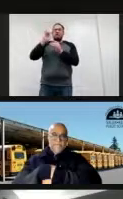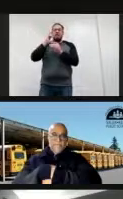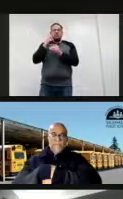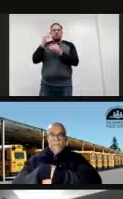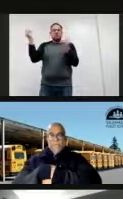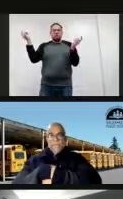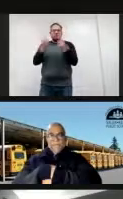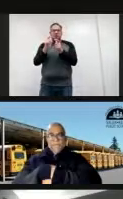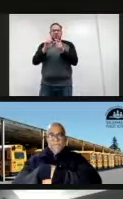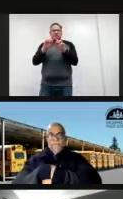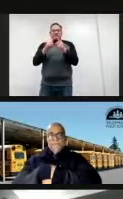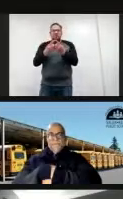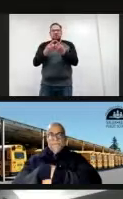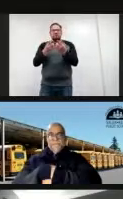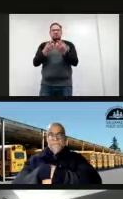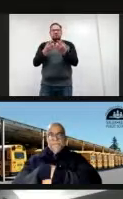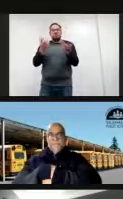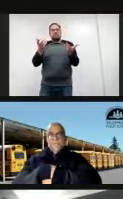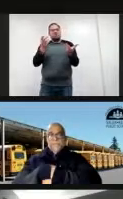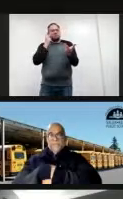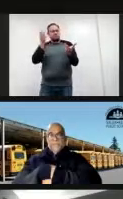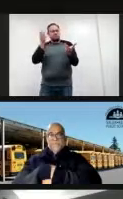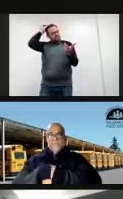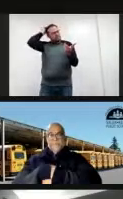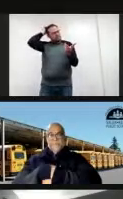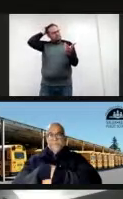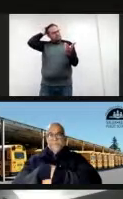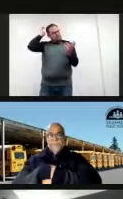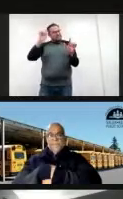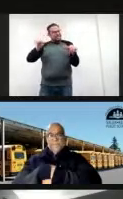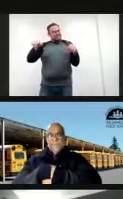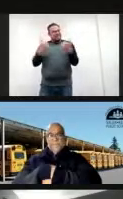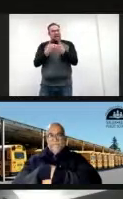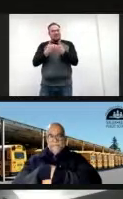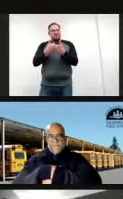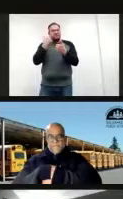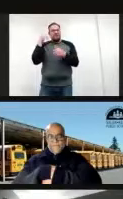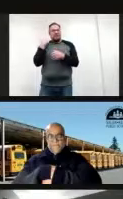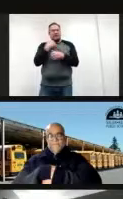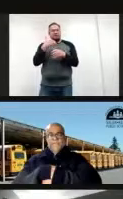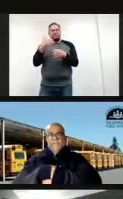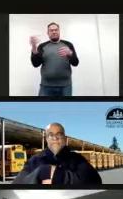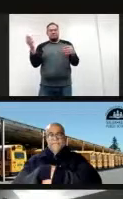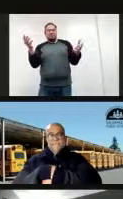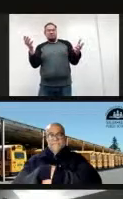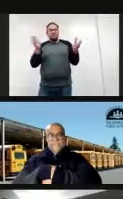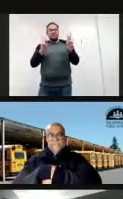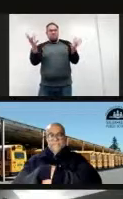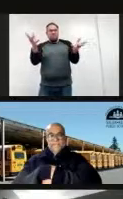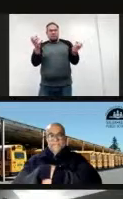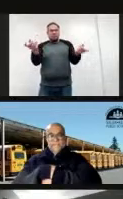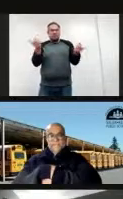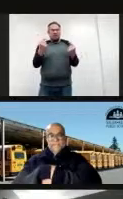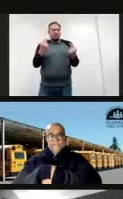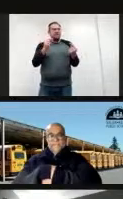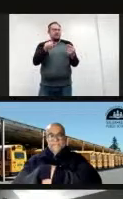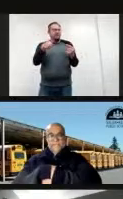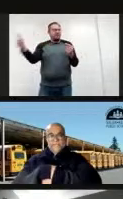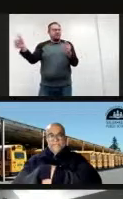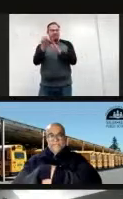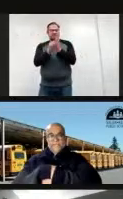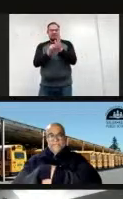district too. So you're seeing a challenge for us to be attracted to those kind of states. Now, there are other states that